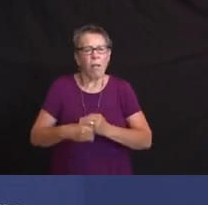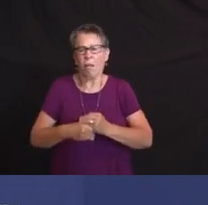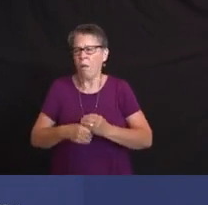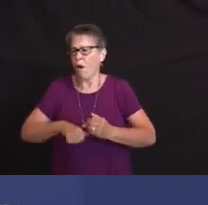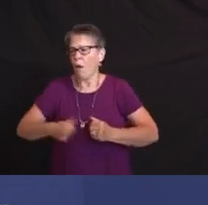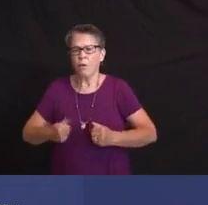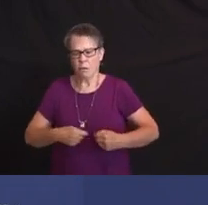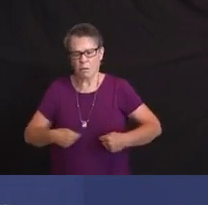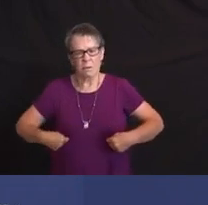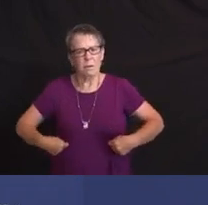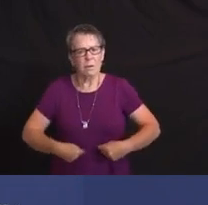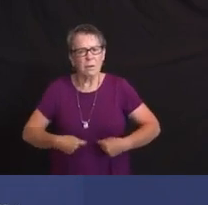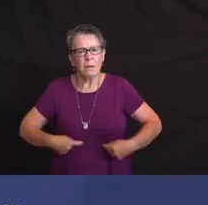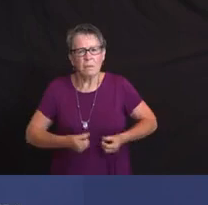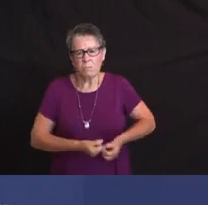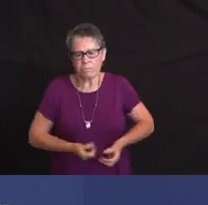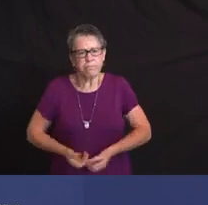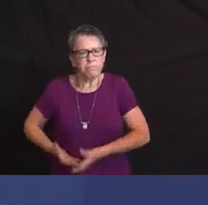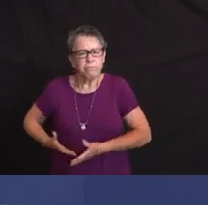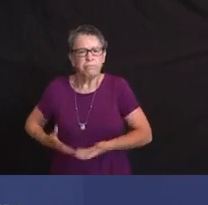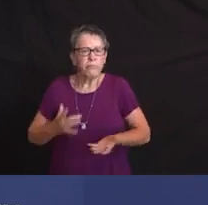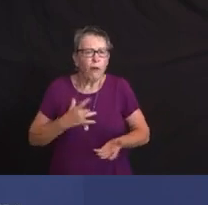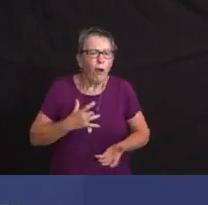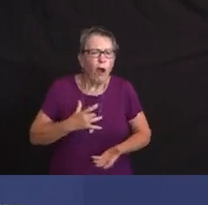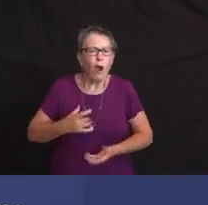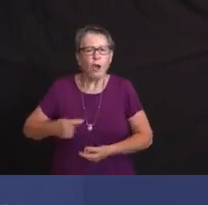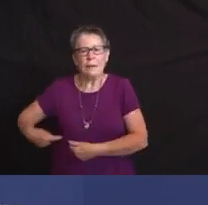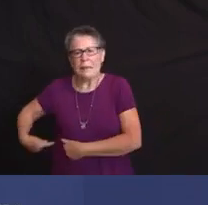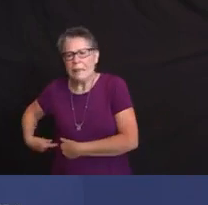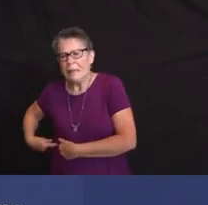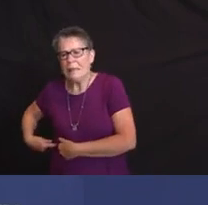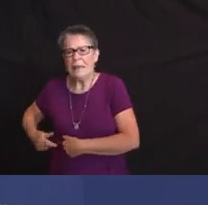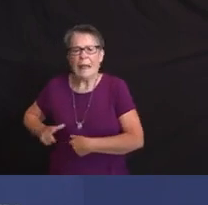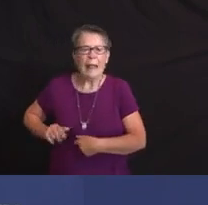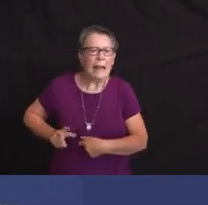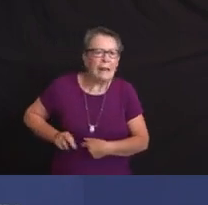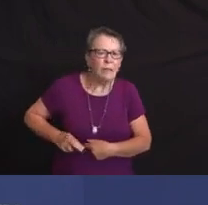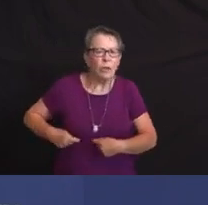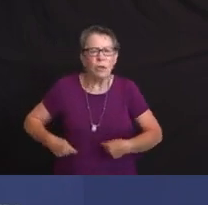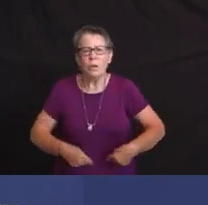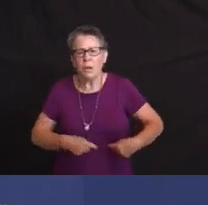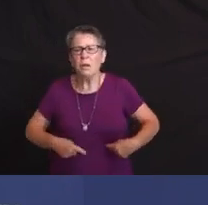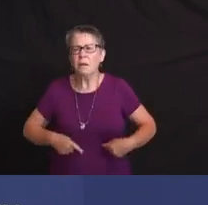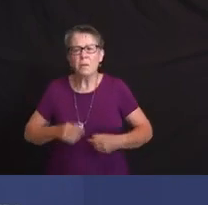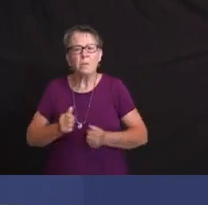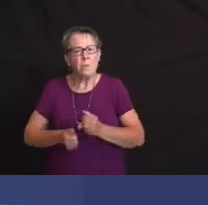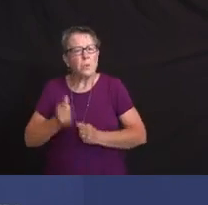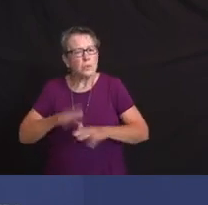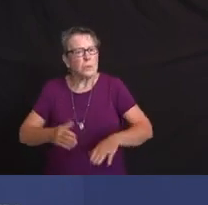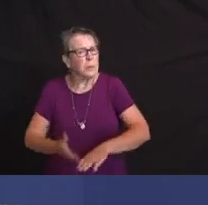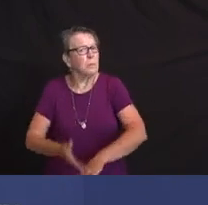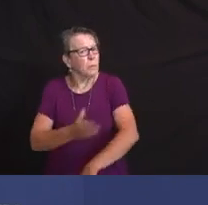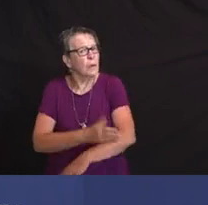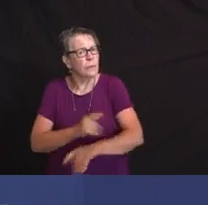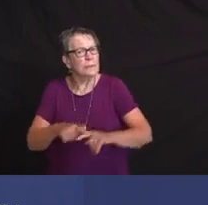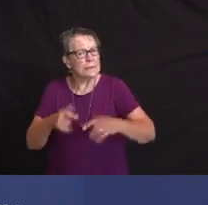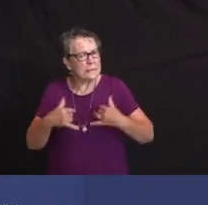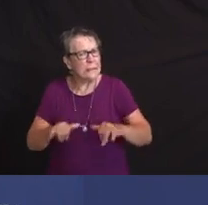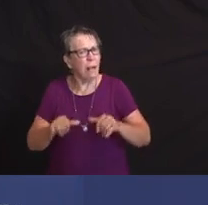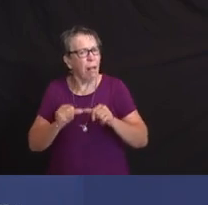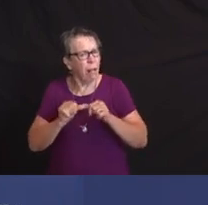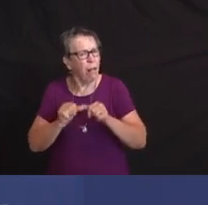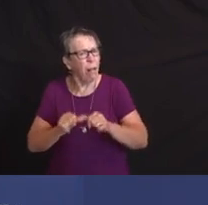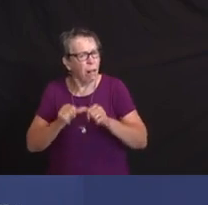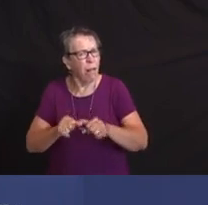recover, but that recovery can be slow. So all these developments point to an urgent need for everyone to